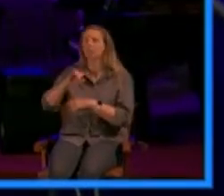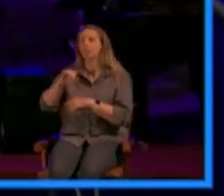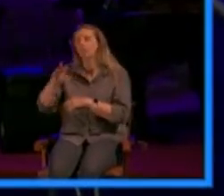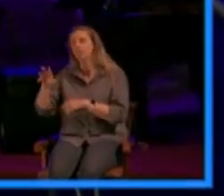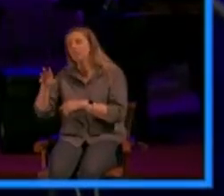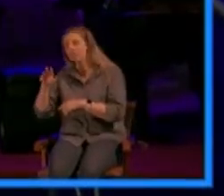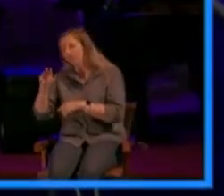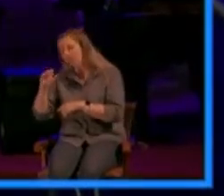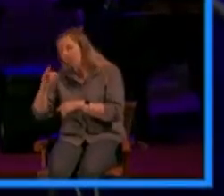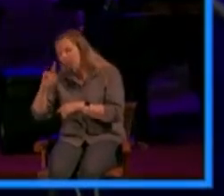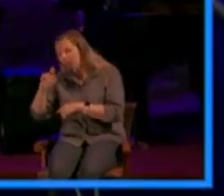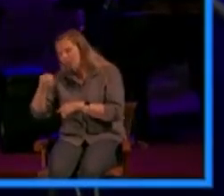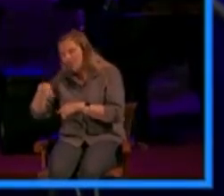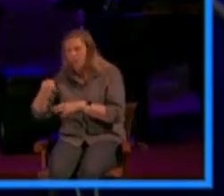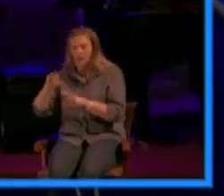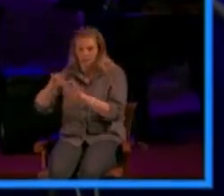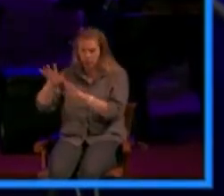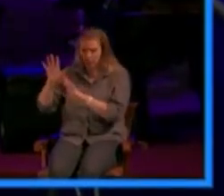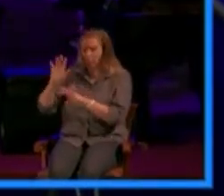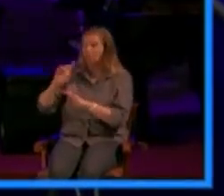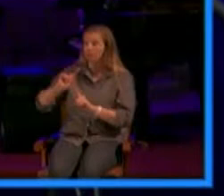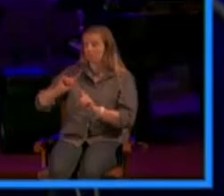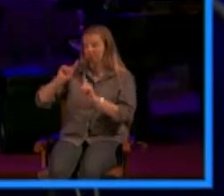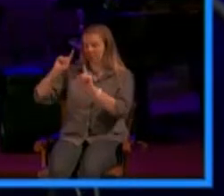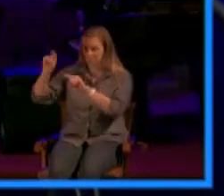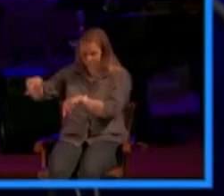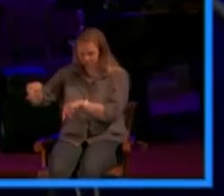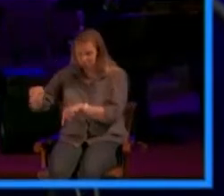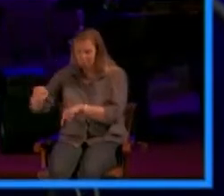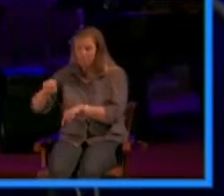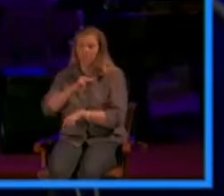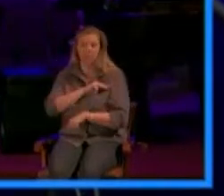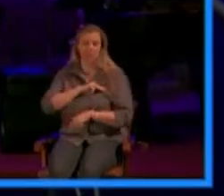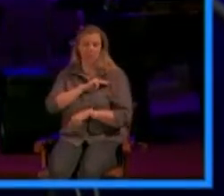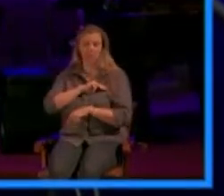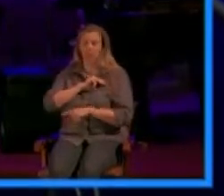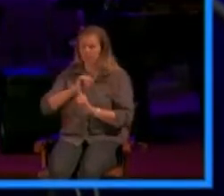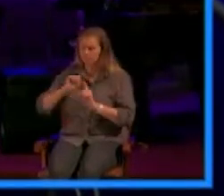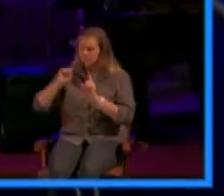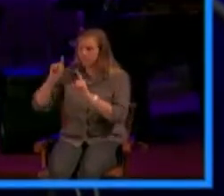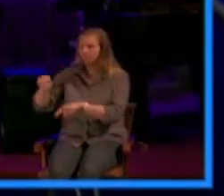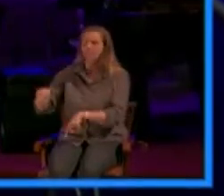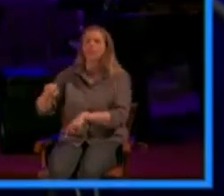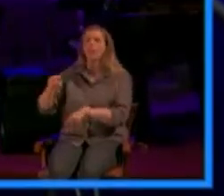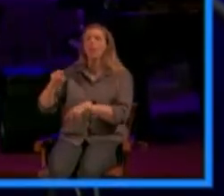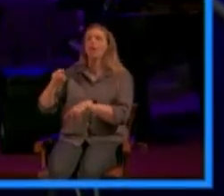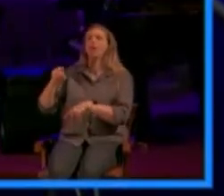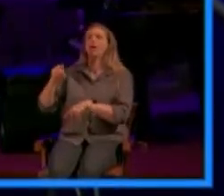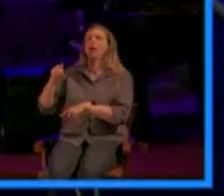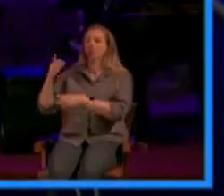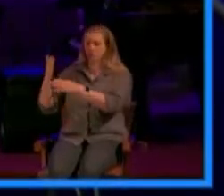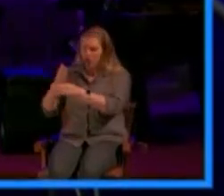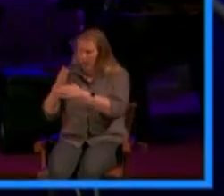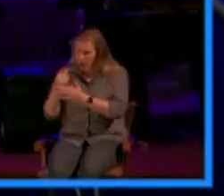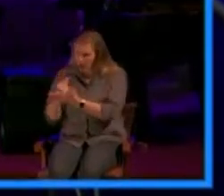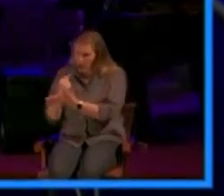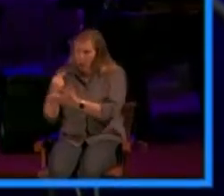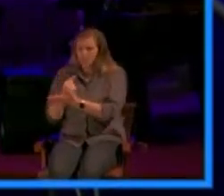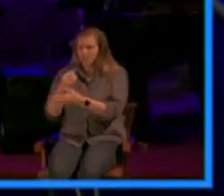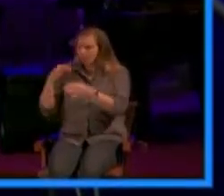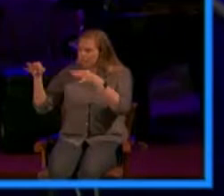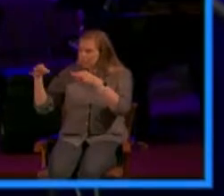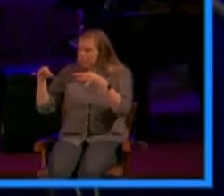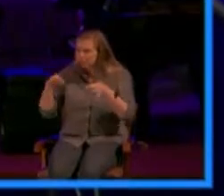very convictional, not only about her faith, but also about helping people who are suffering in so many